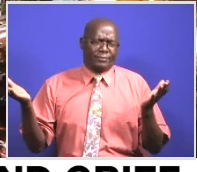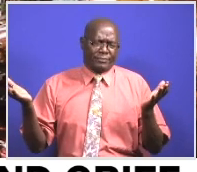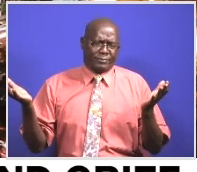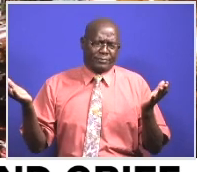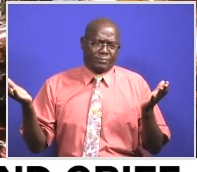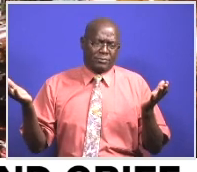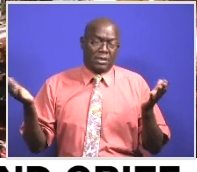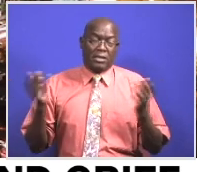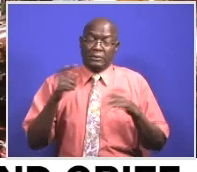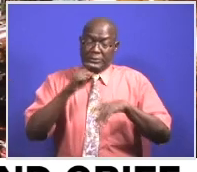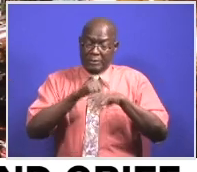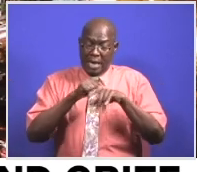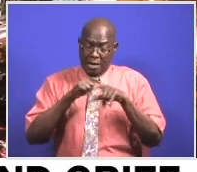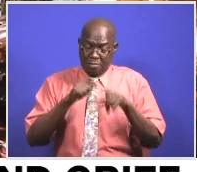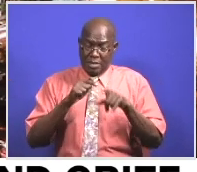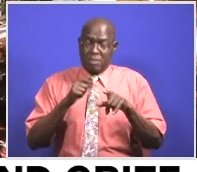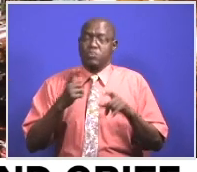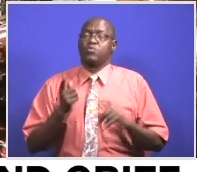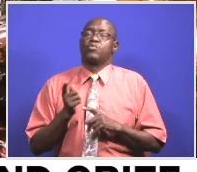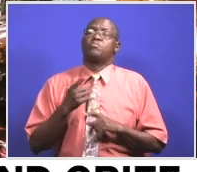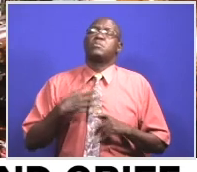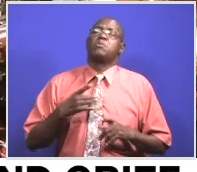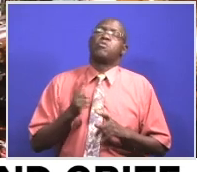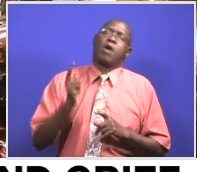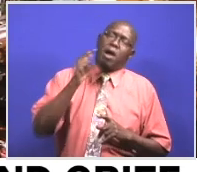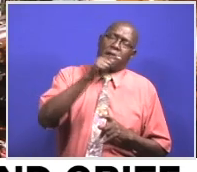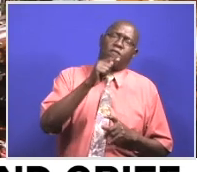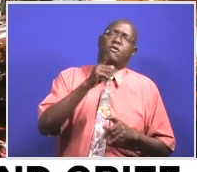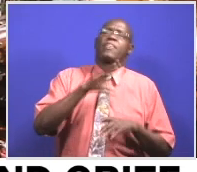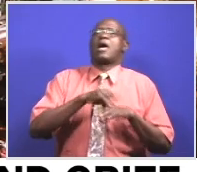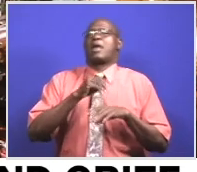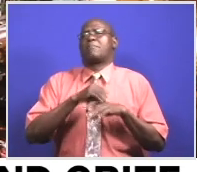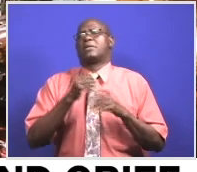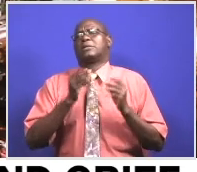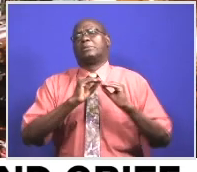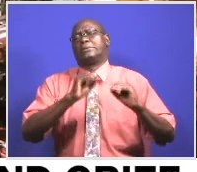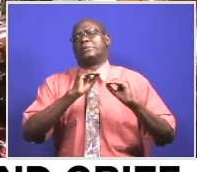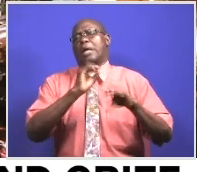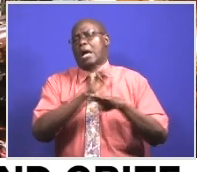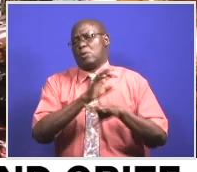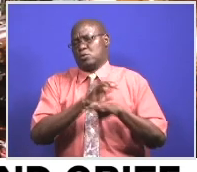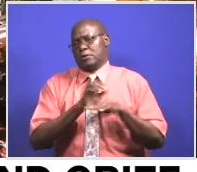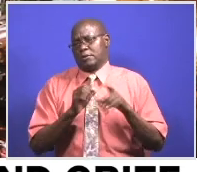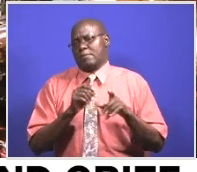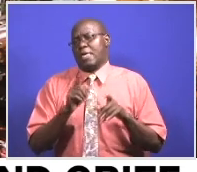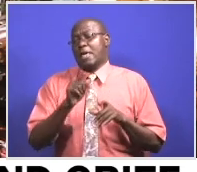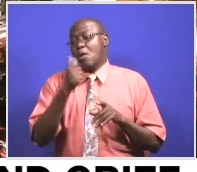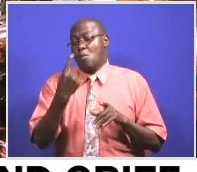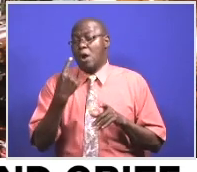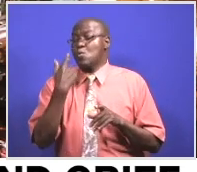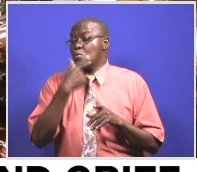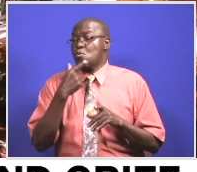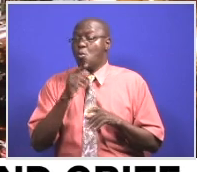find people come for therapy when they find those signs. And I will urge everybody that is watching,